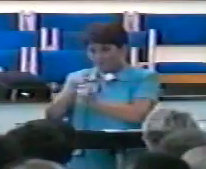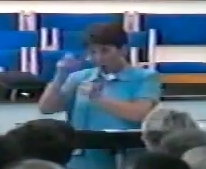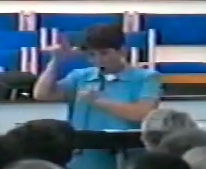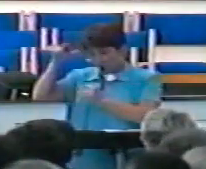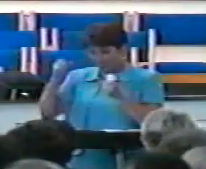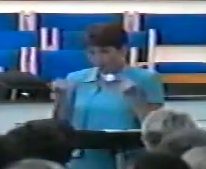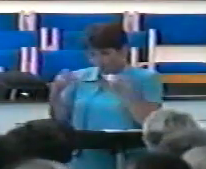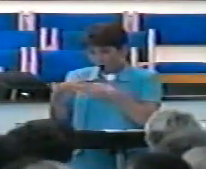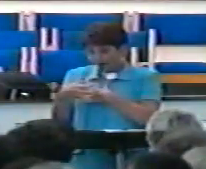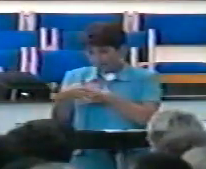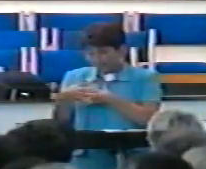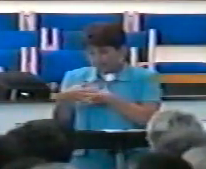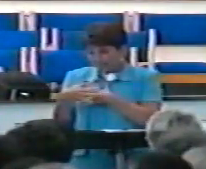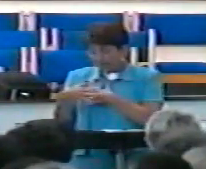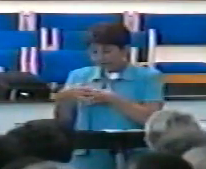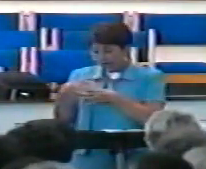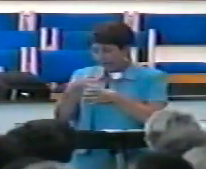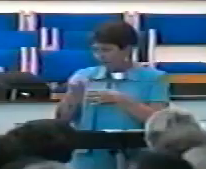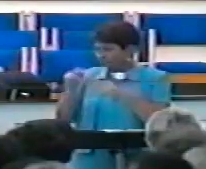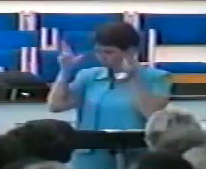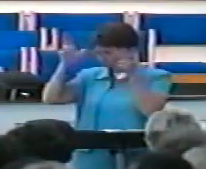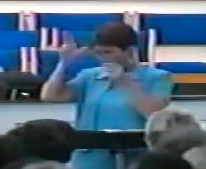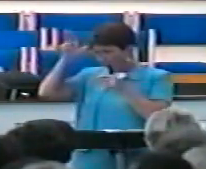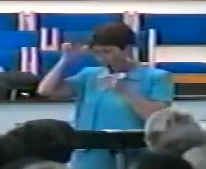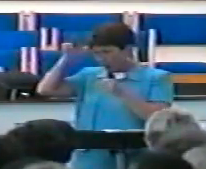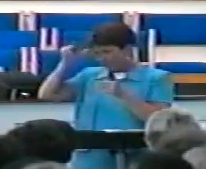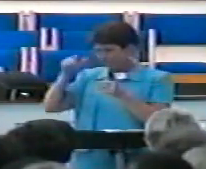almost superhuman strength,